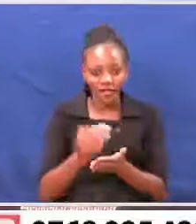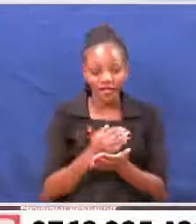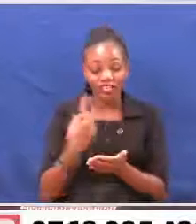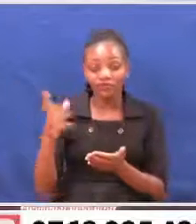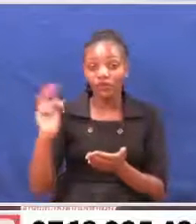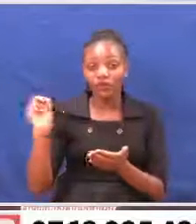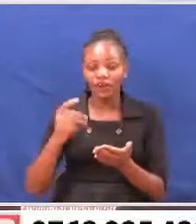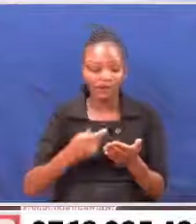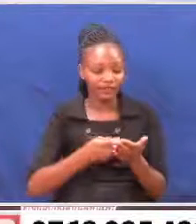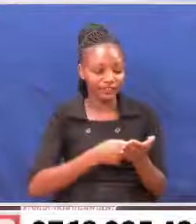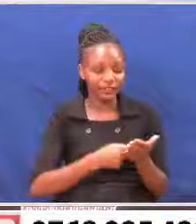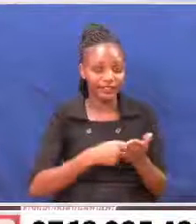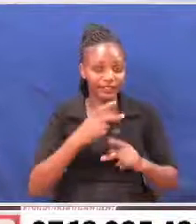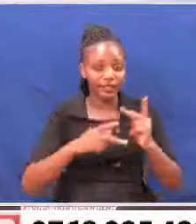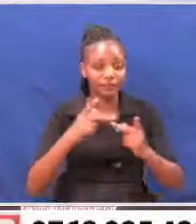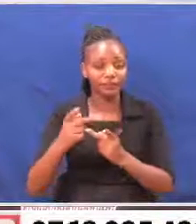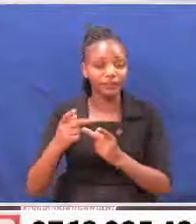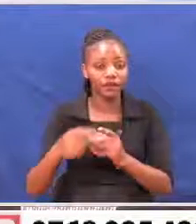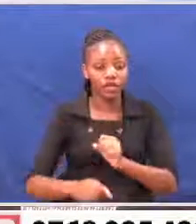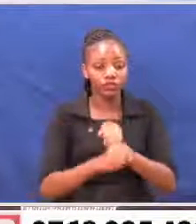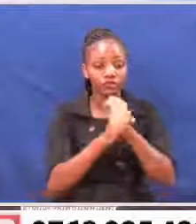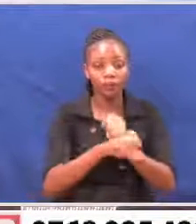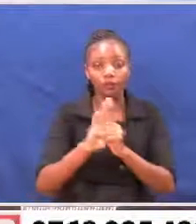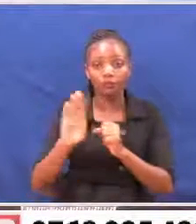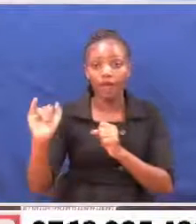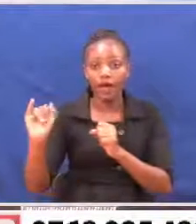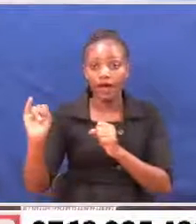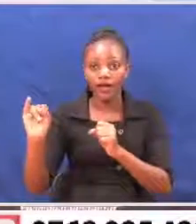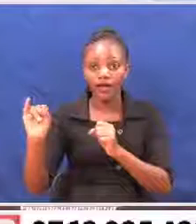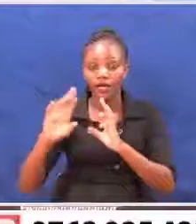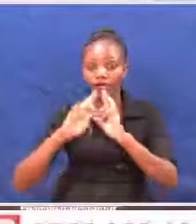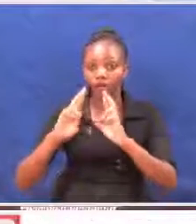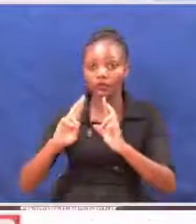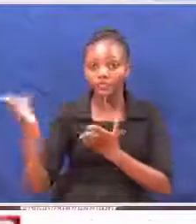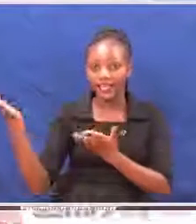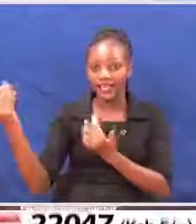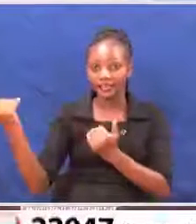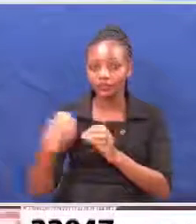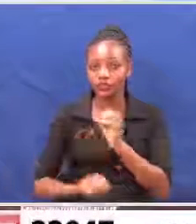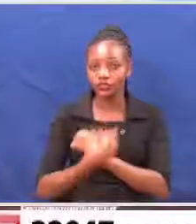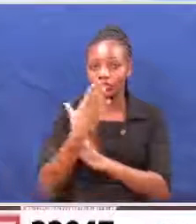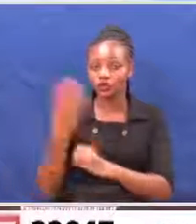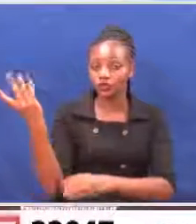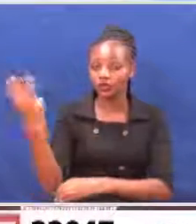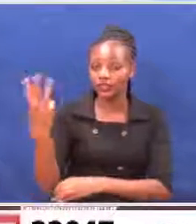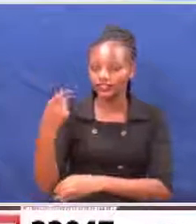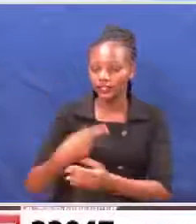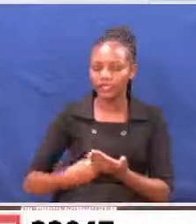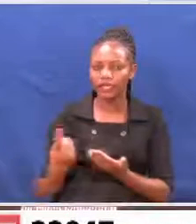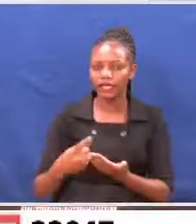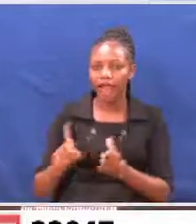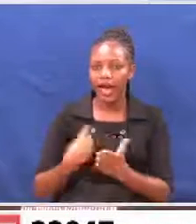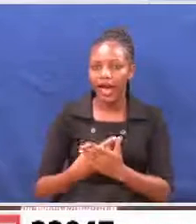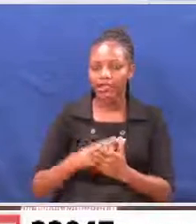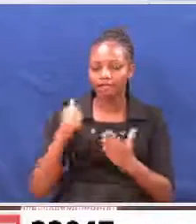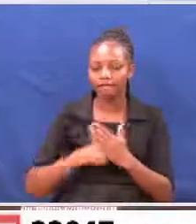million signatures exercise in support of the Building Bridges Initiative report is set to be launched on Wednesday this week. Proponents